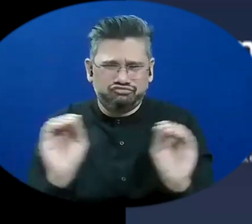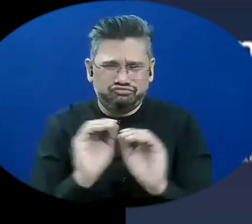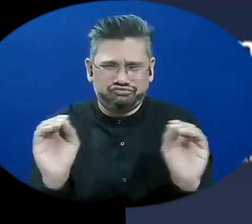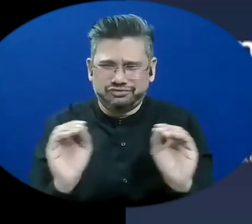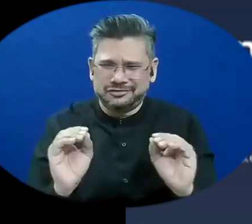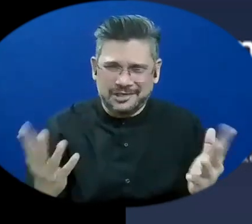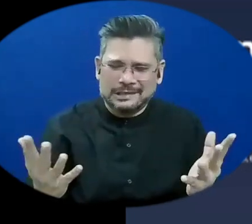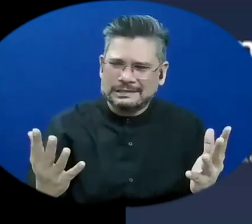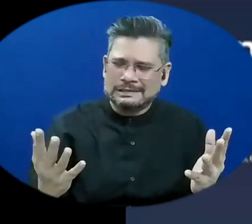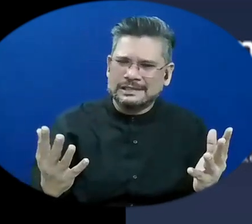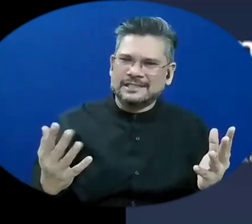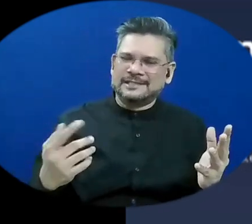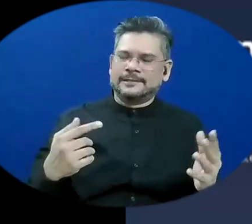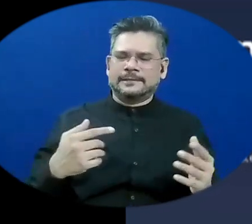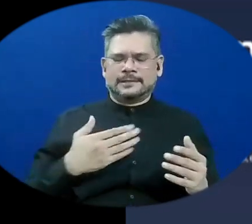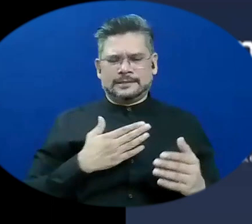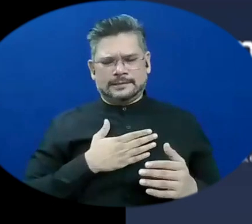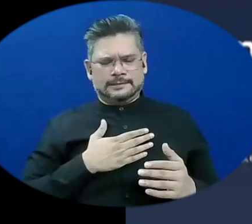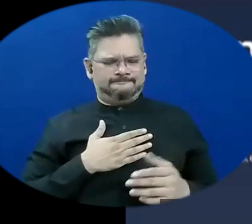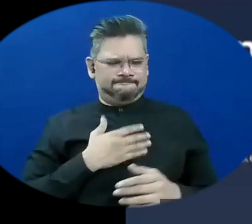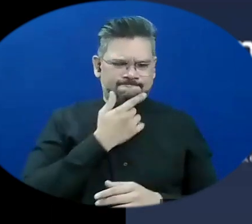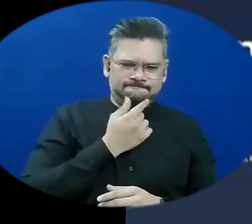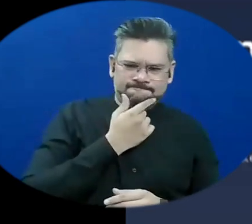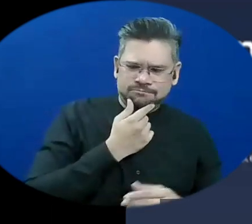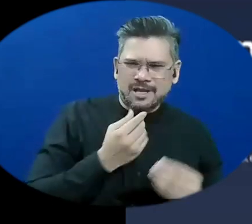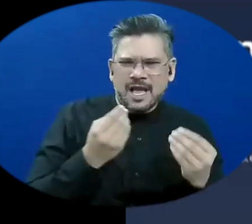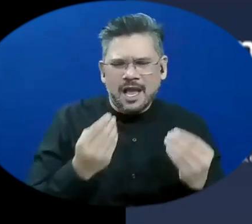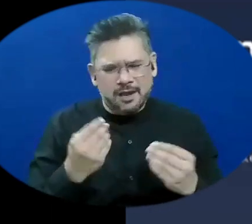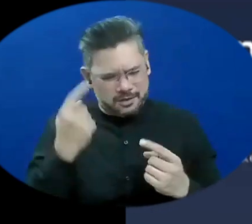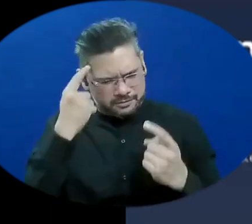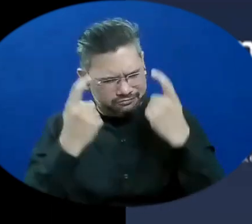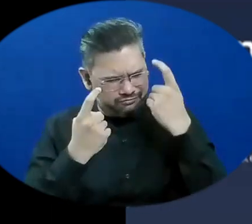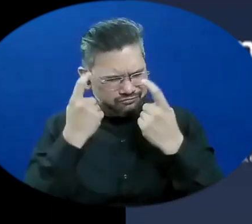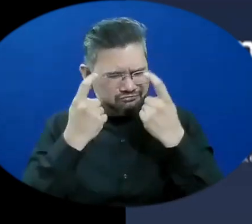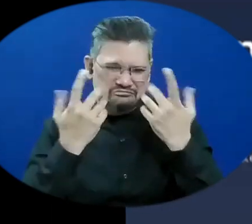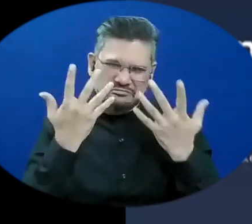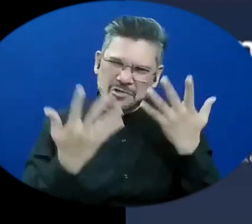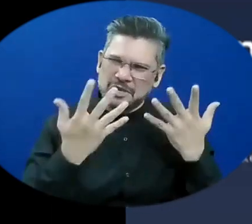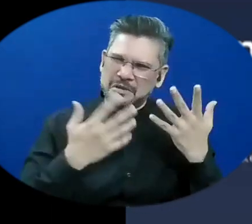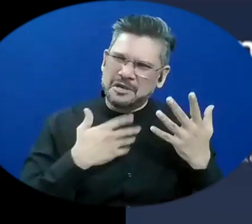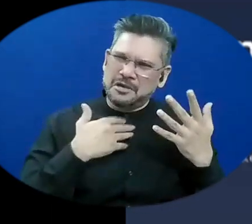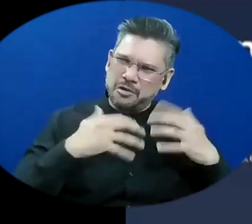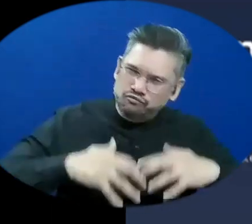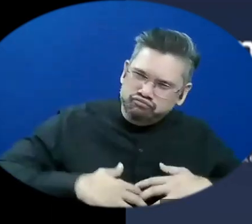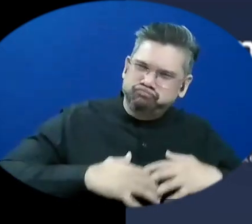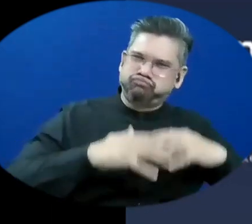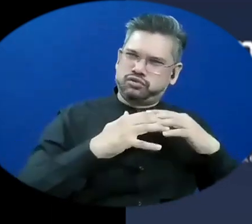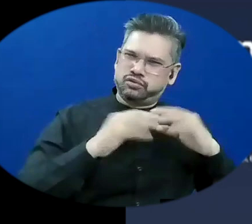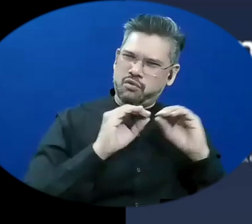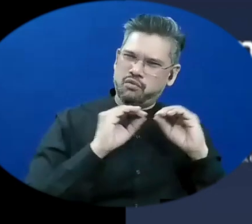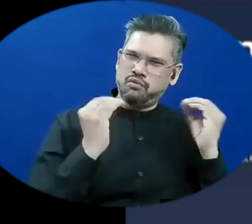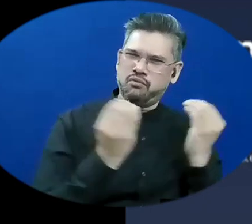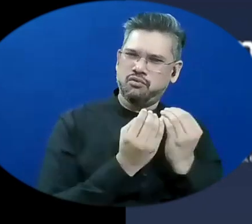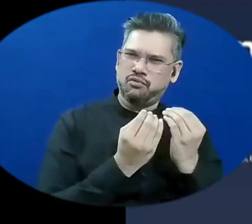to try and start an organization that with professionals that would be able to help